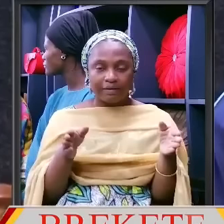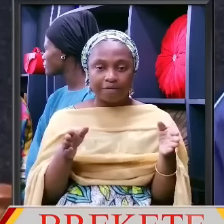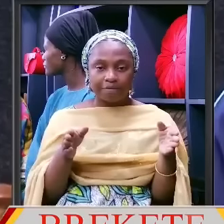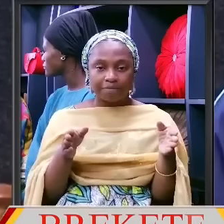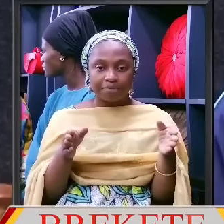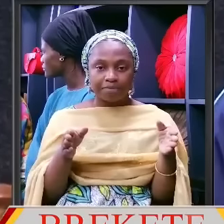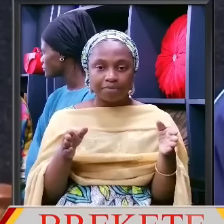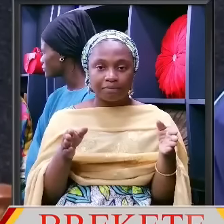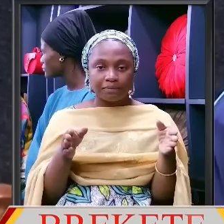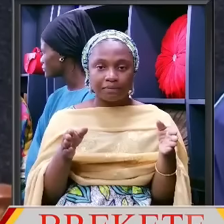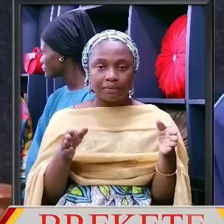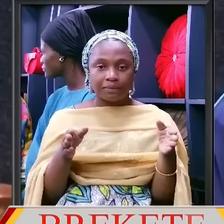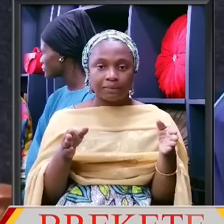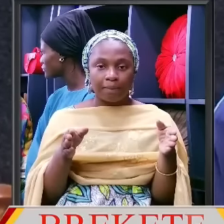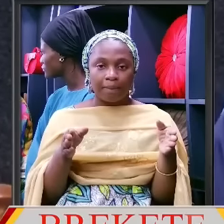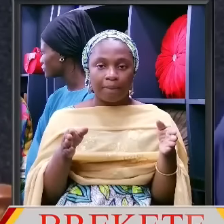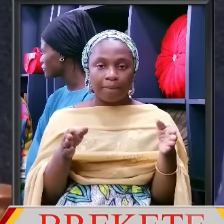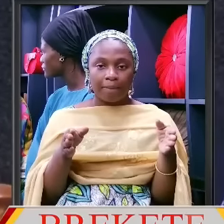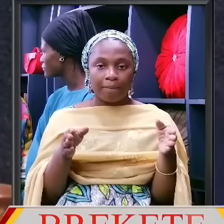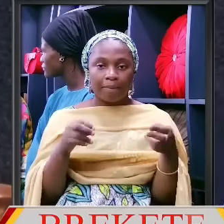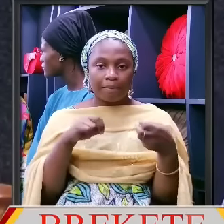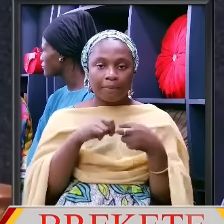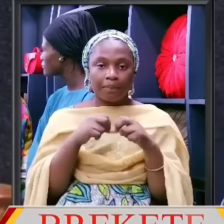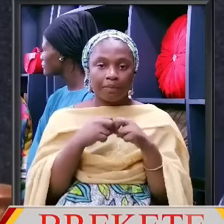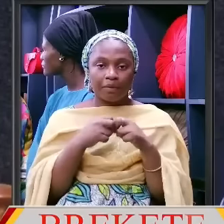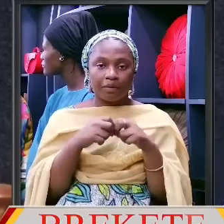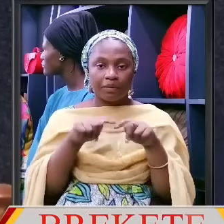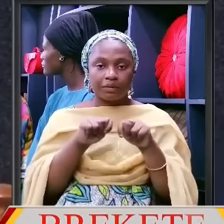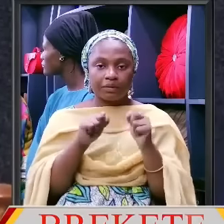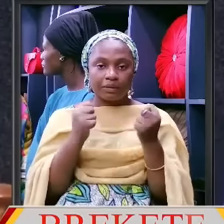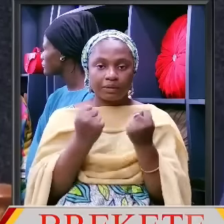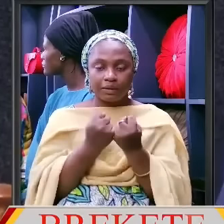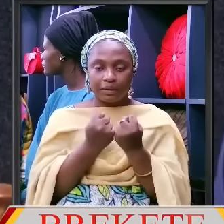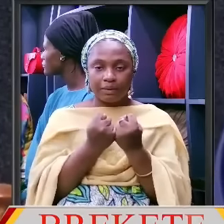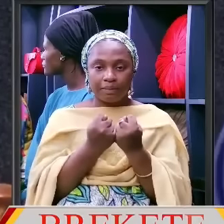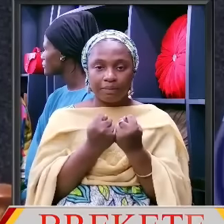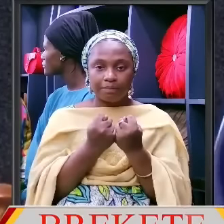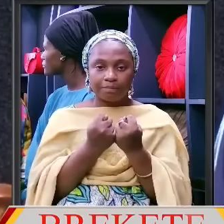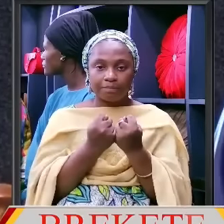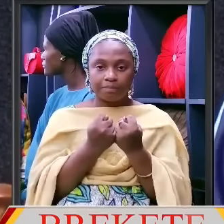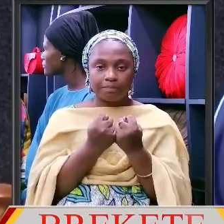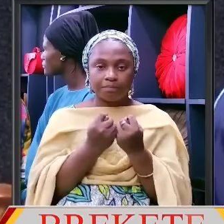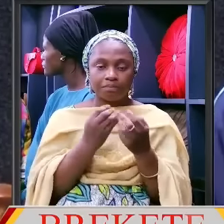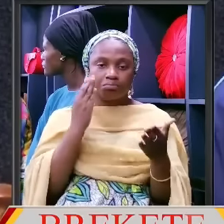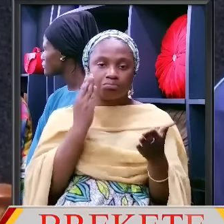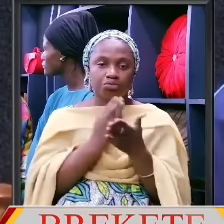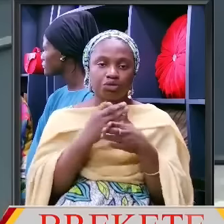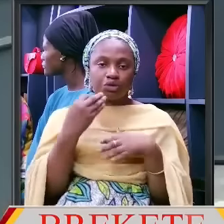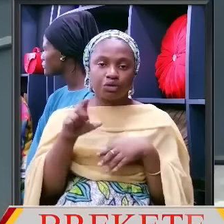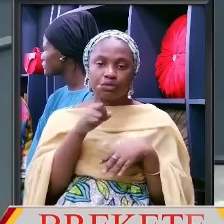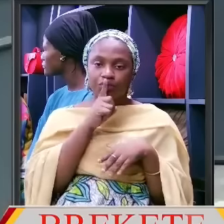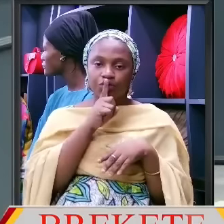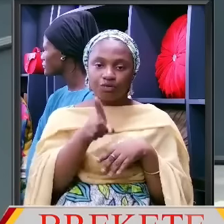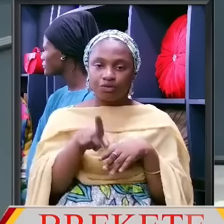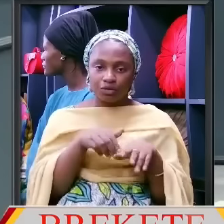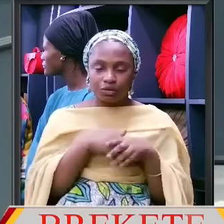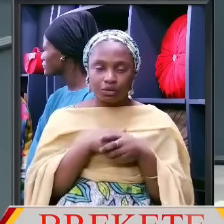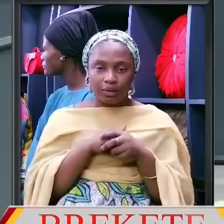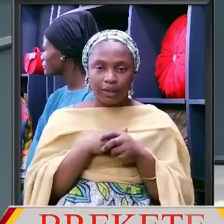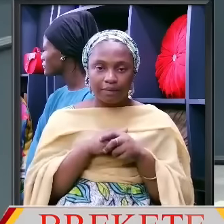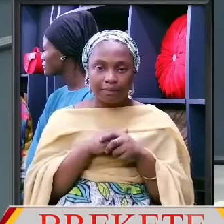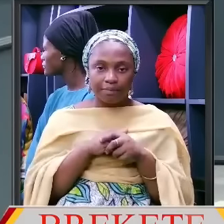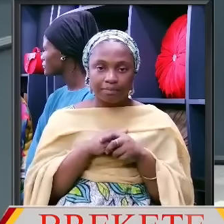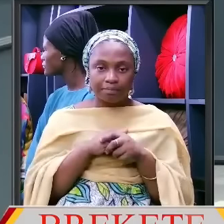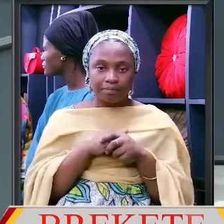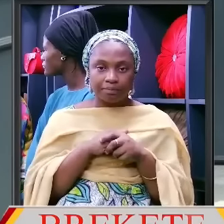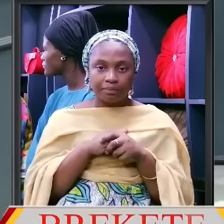Nicholas Peter Nwanze. Case type, breach of trust. Case narration. He alleged that the Reverend